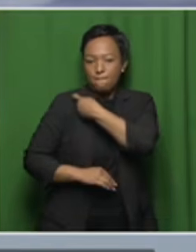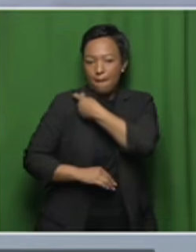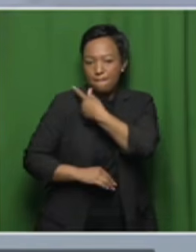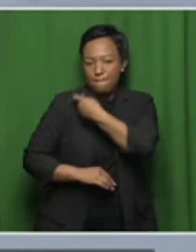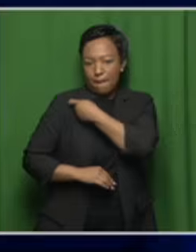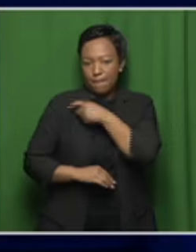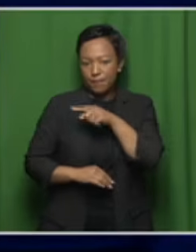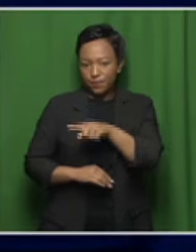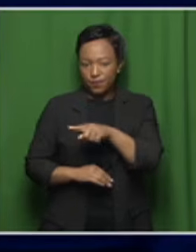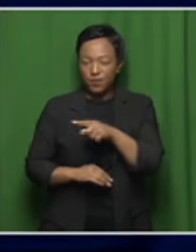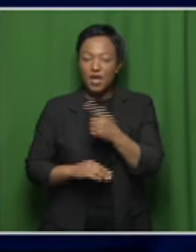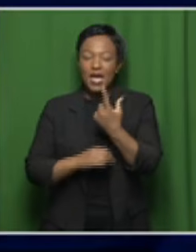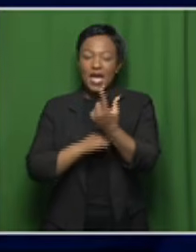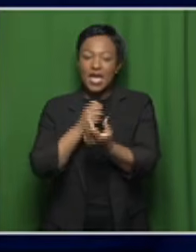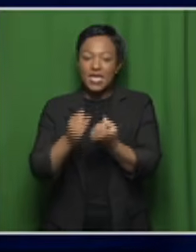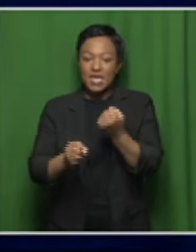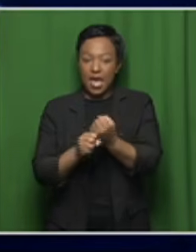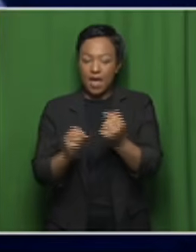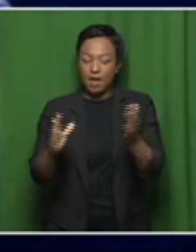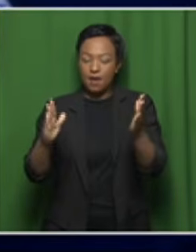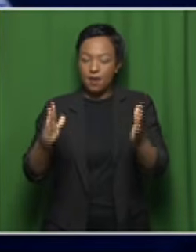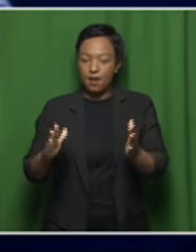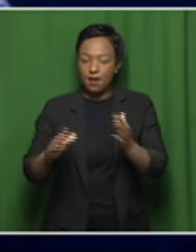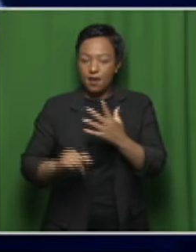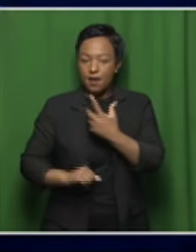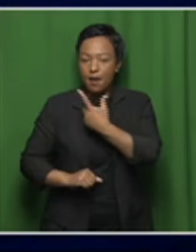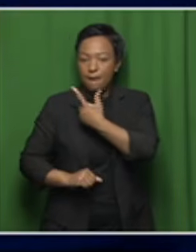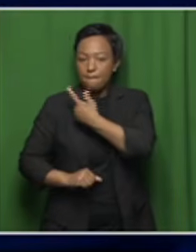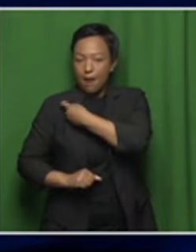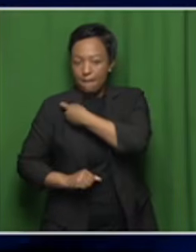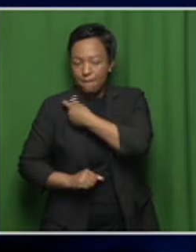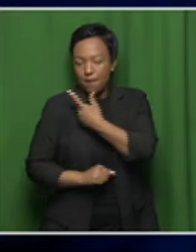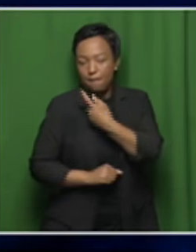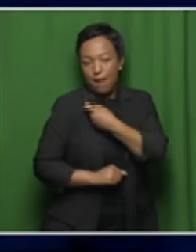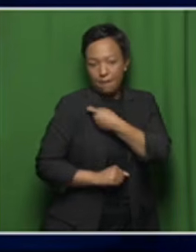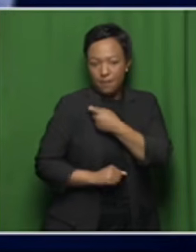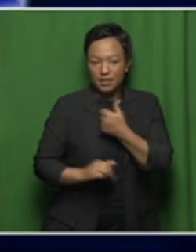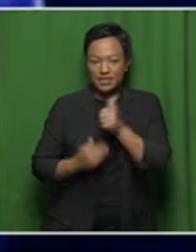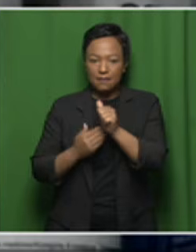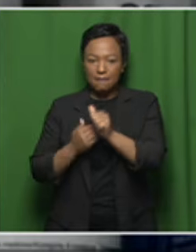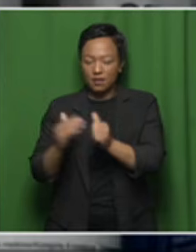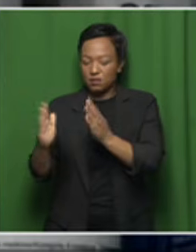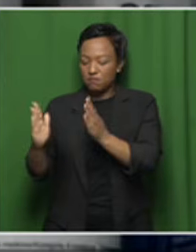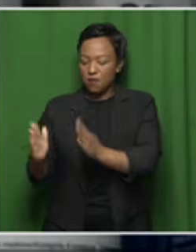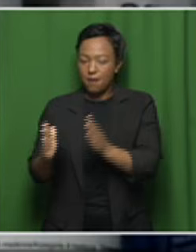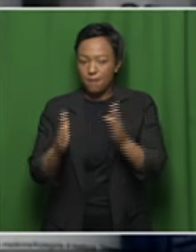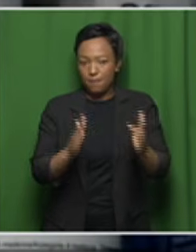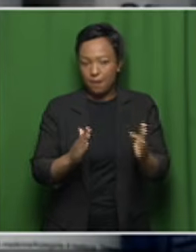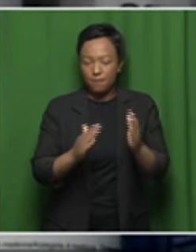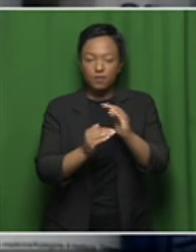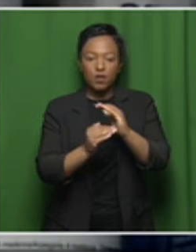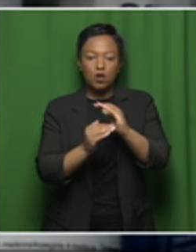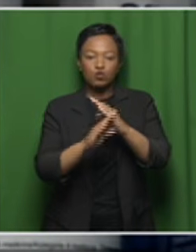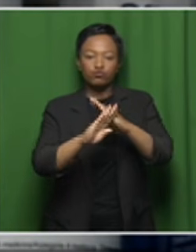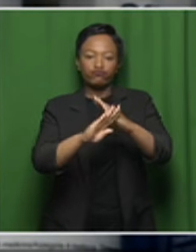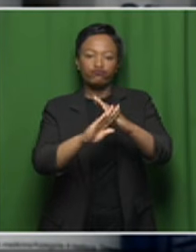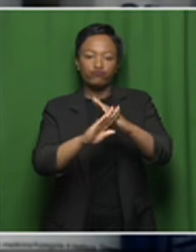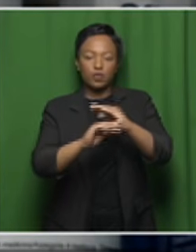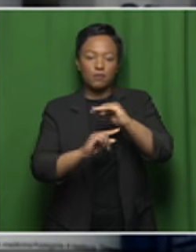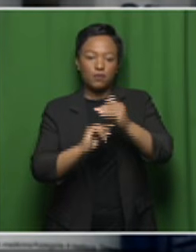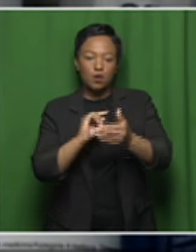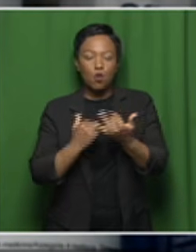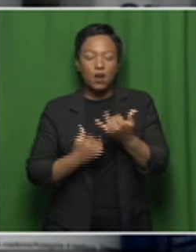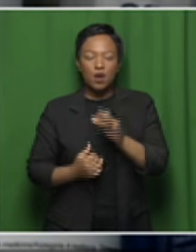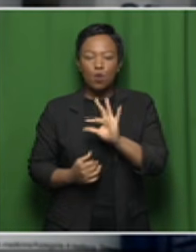a twice-yearly dose, it offers 6 months of continuous protection per jab. Unlike the current daily